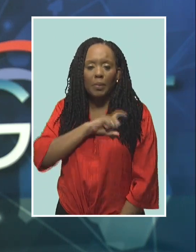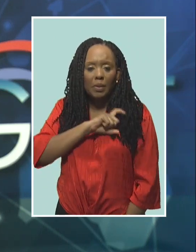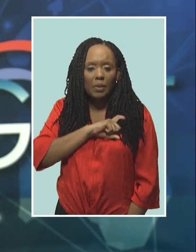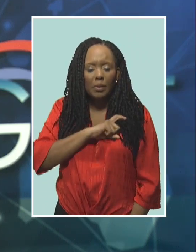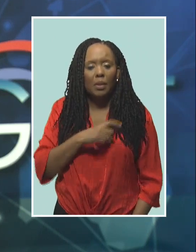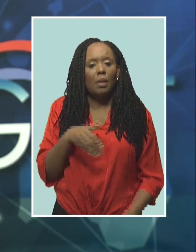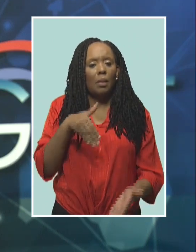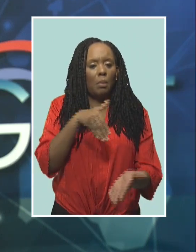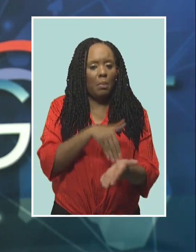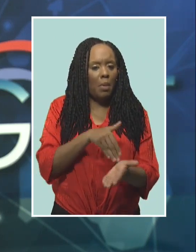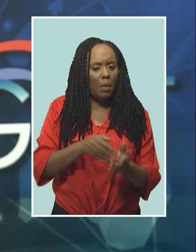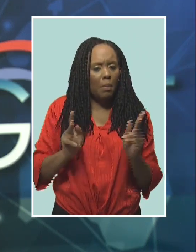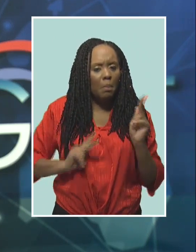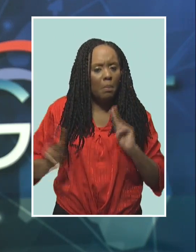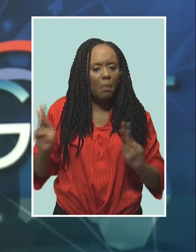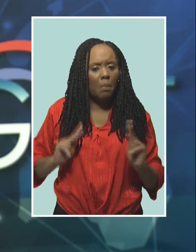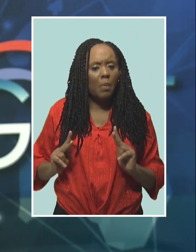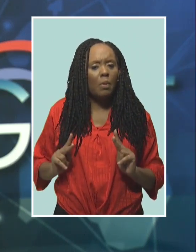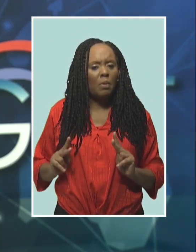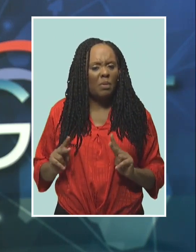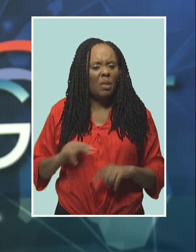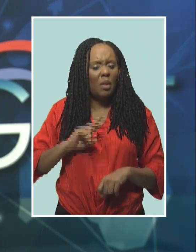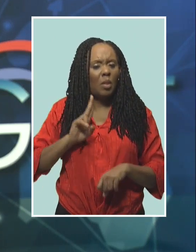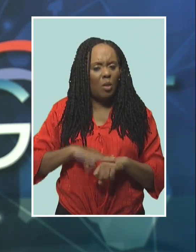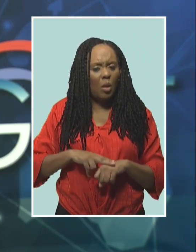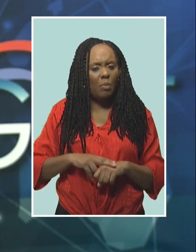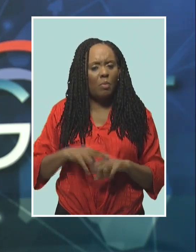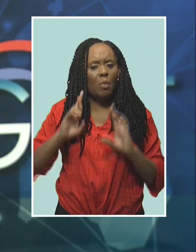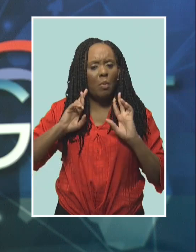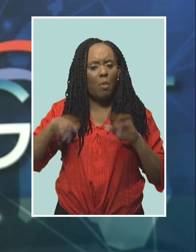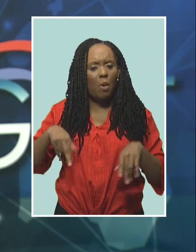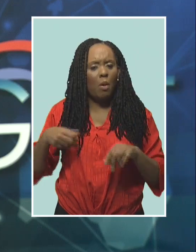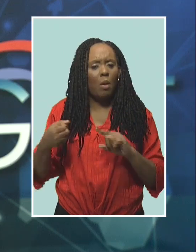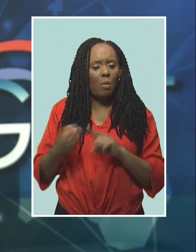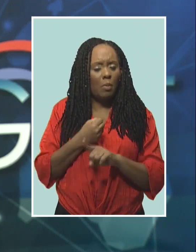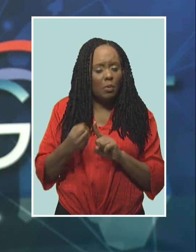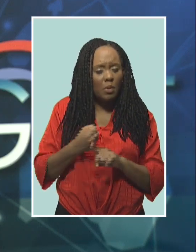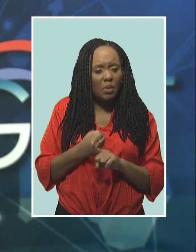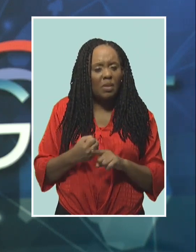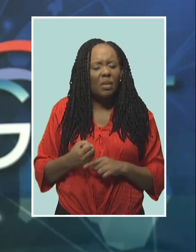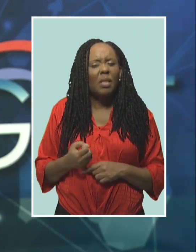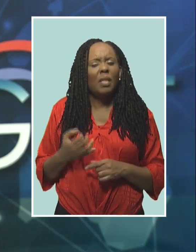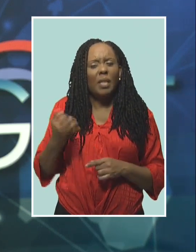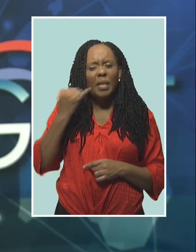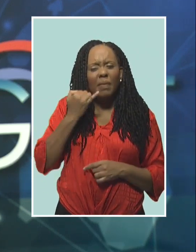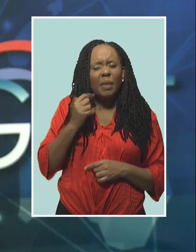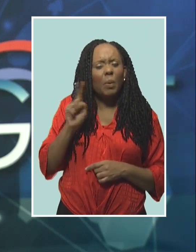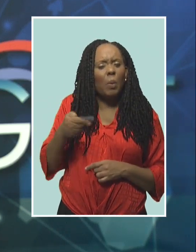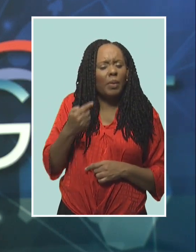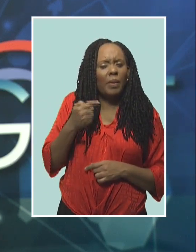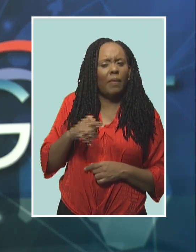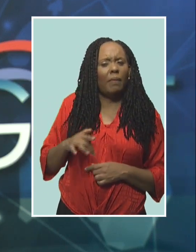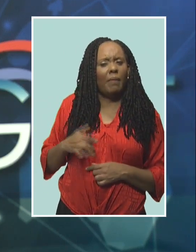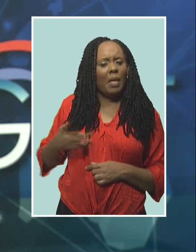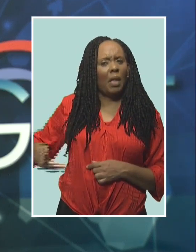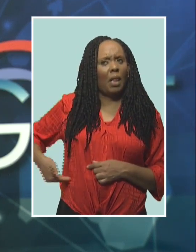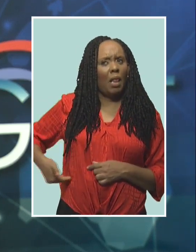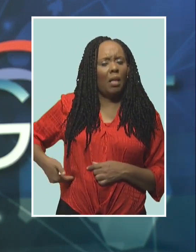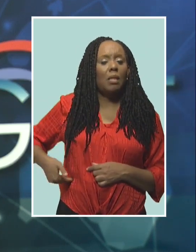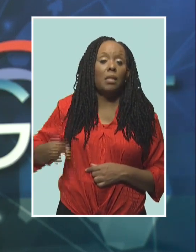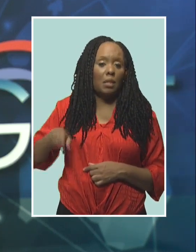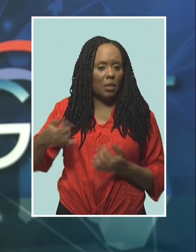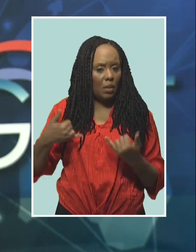medical practitioners usually report such instances of abuse even if they only suspected the nefarious act. She